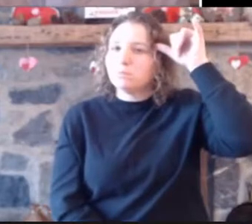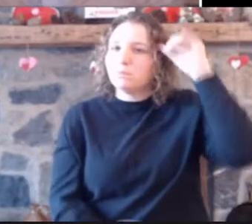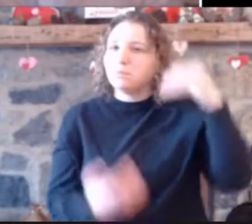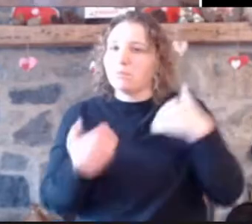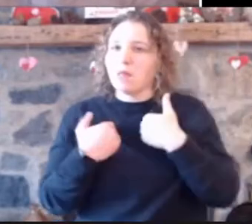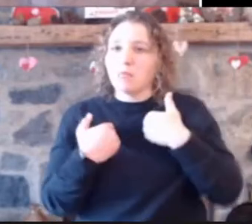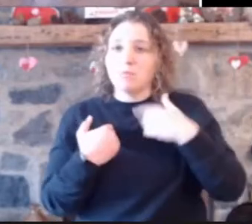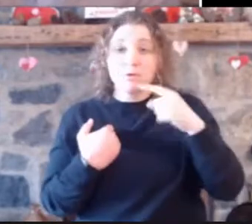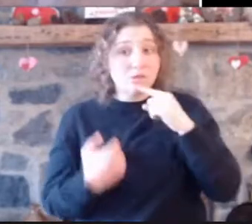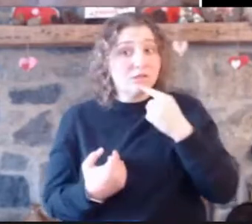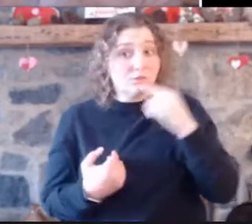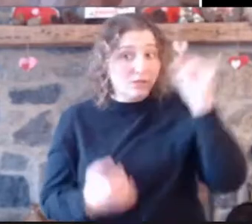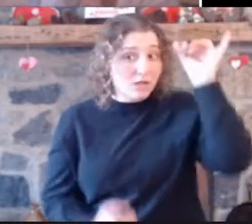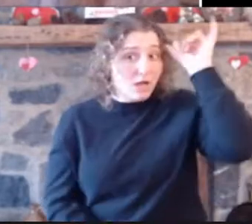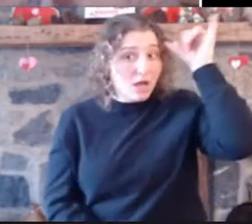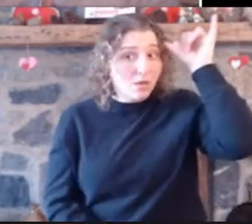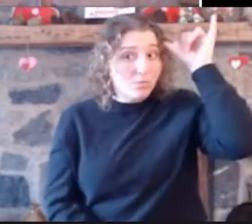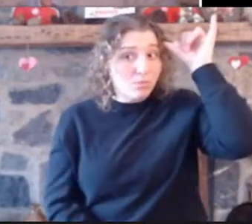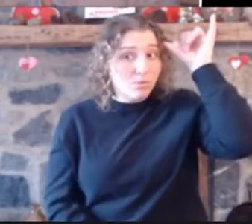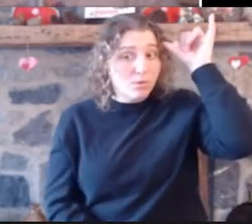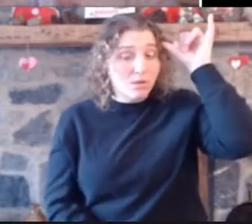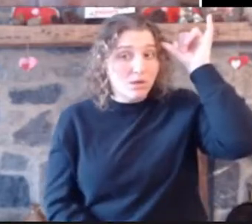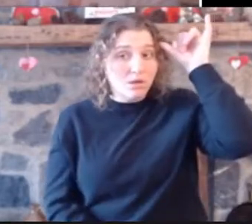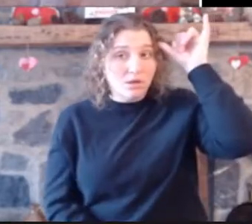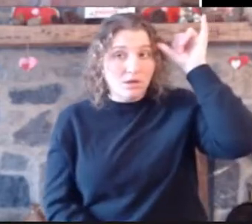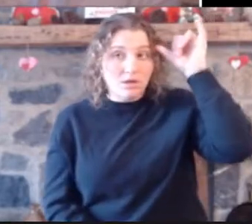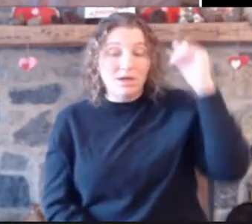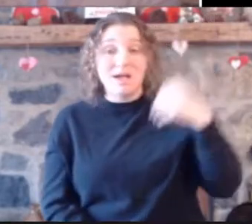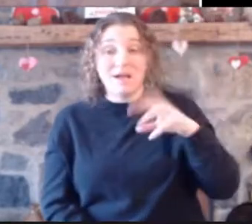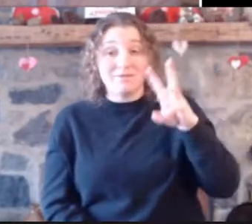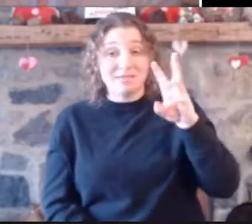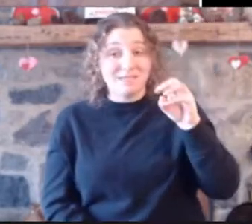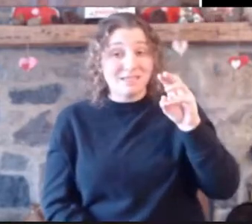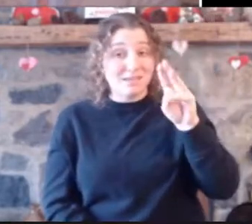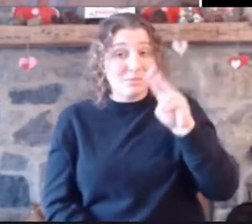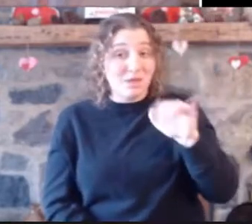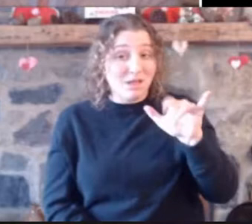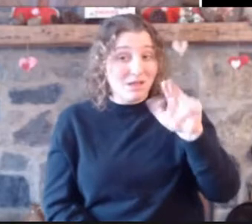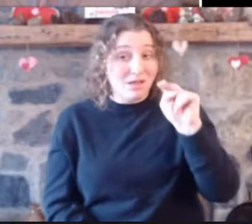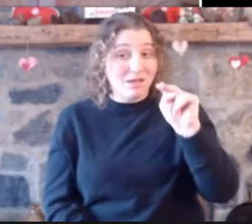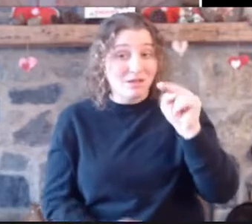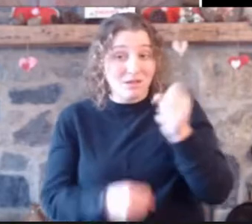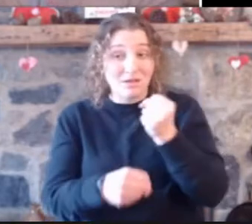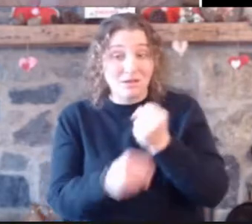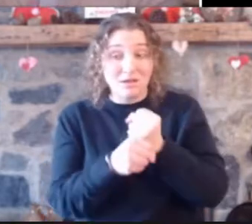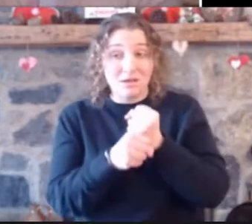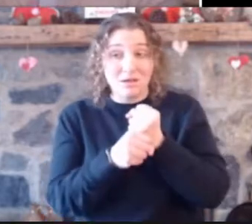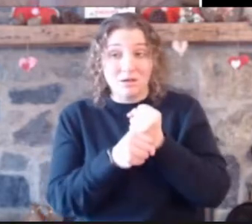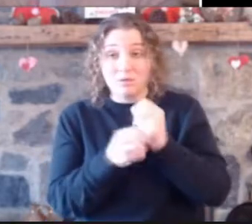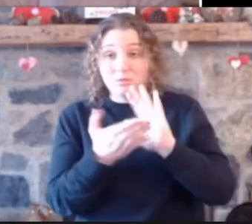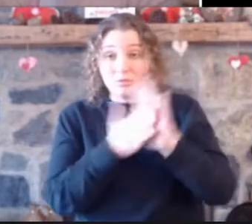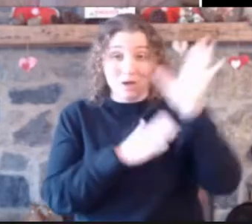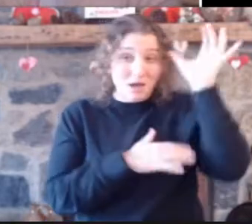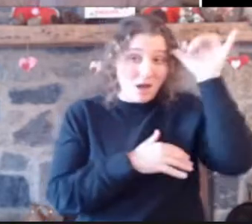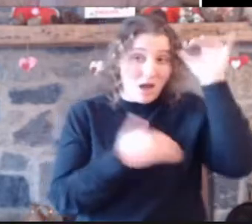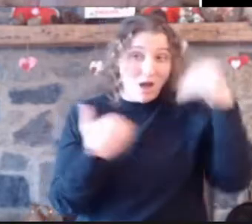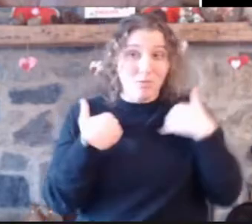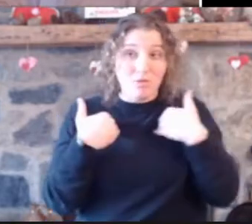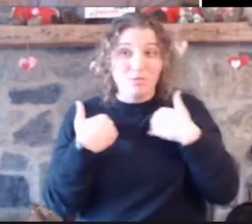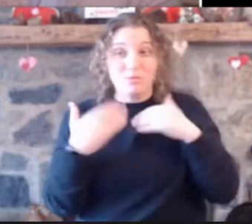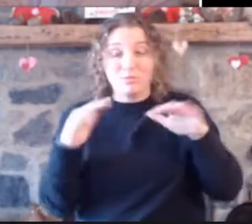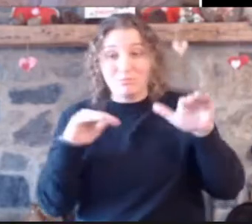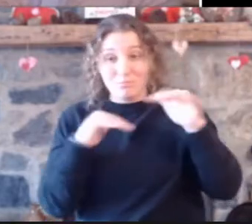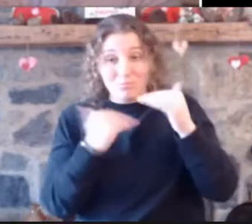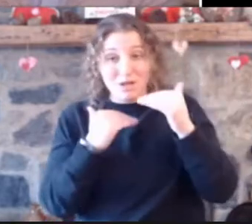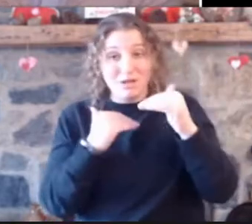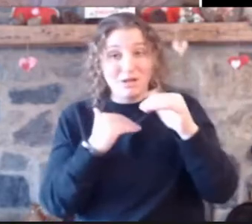No, seriously, think of a cow. You got 60 million years to go from a cow-like animal. You got a maximum 10,700 mutations possible,